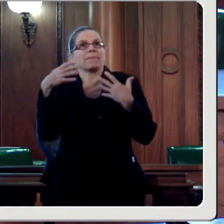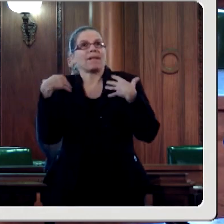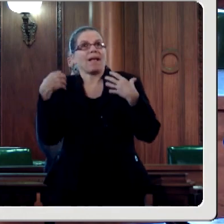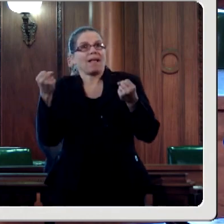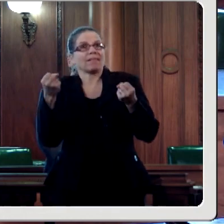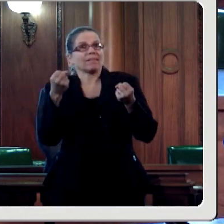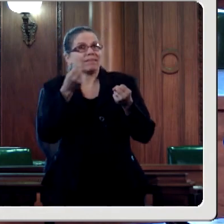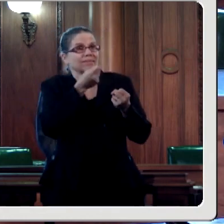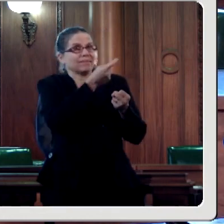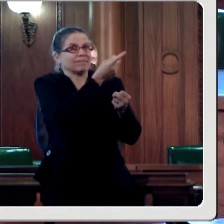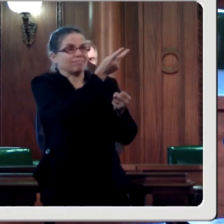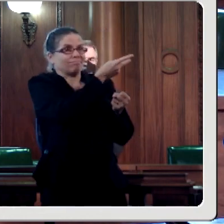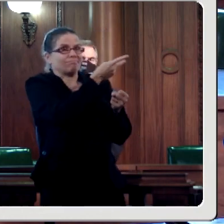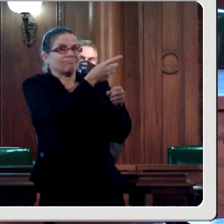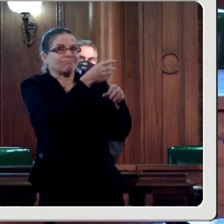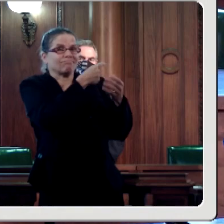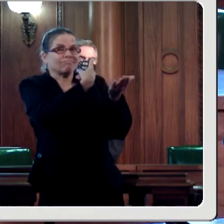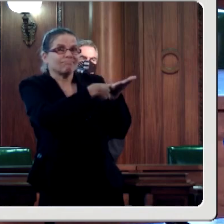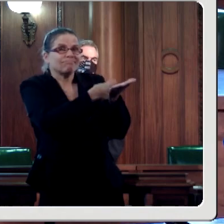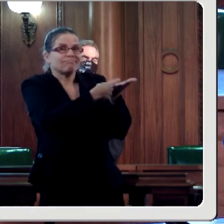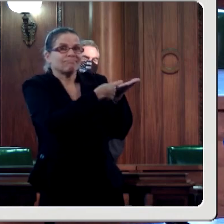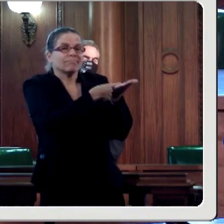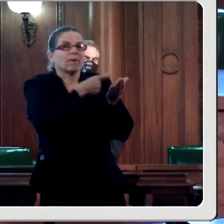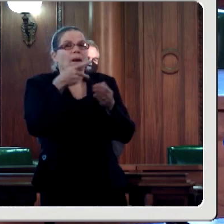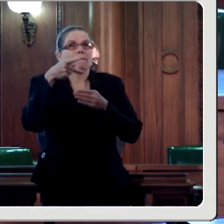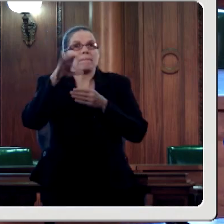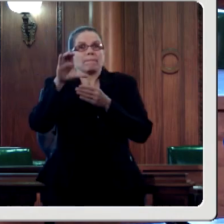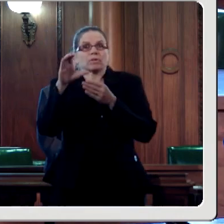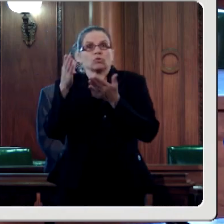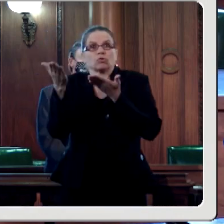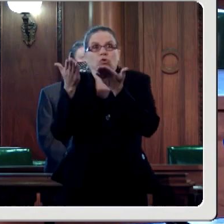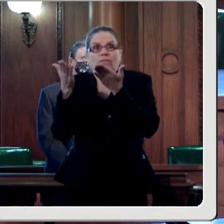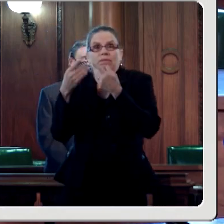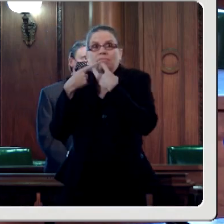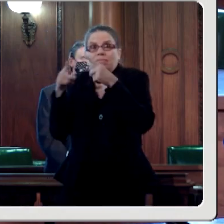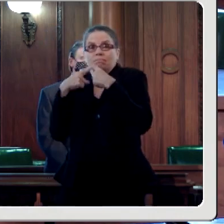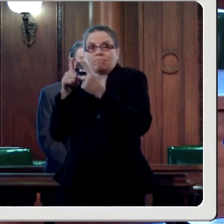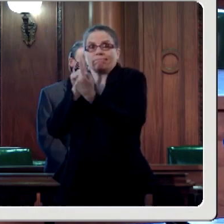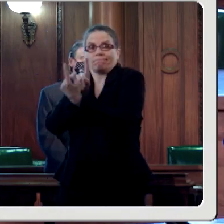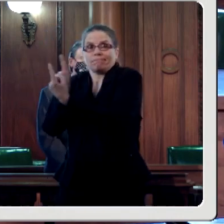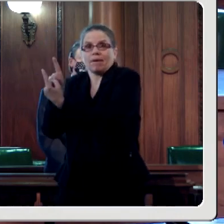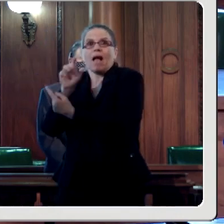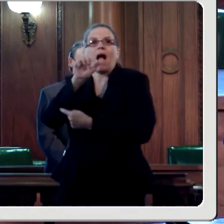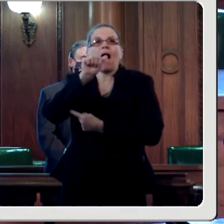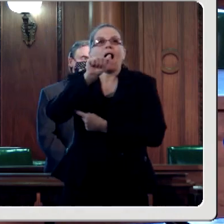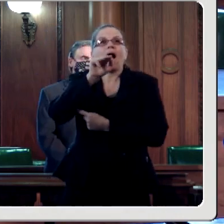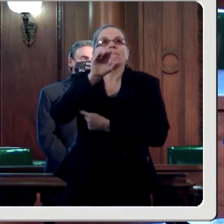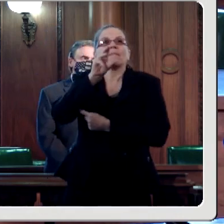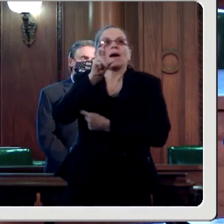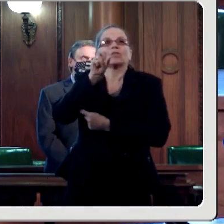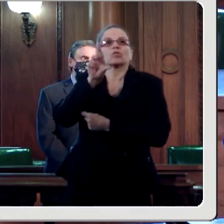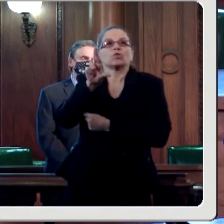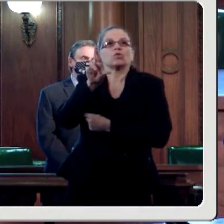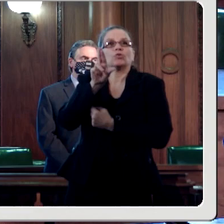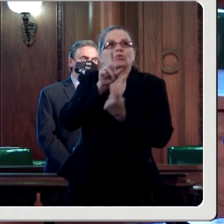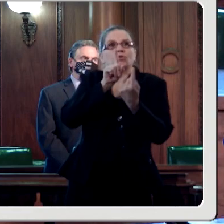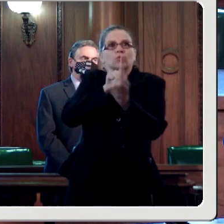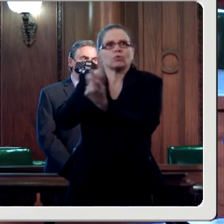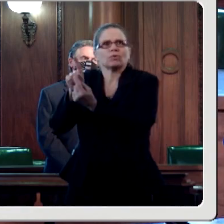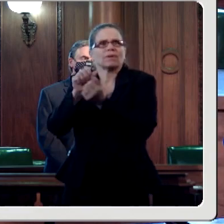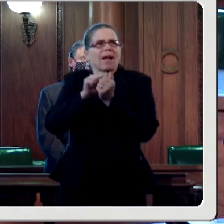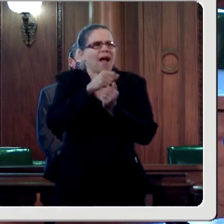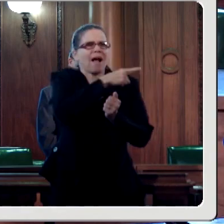this message to the 20 to 30-year-olds? Their PSAs that they have